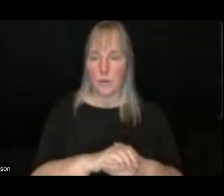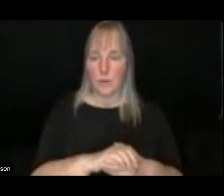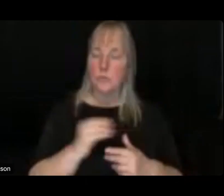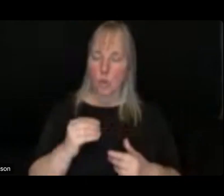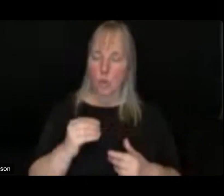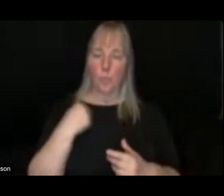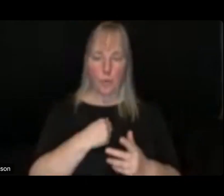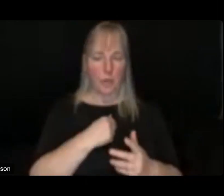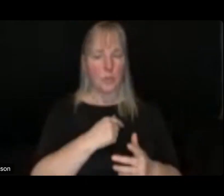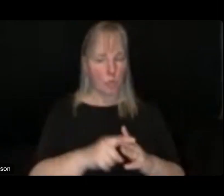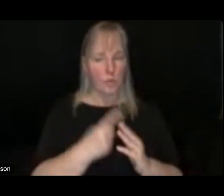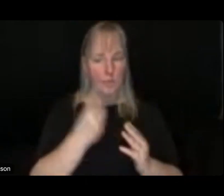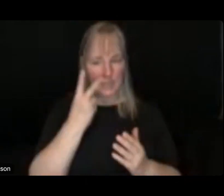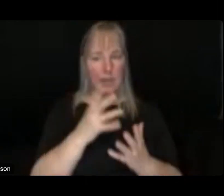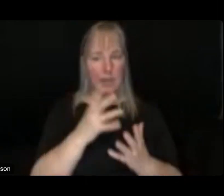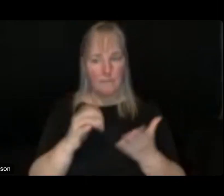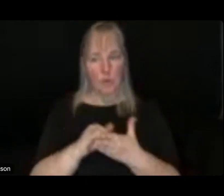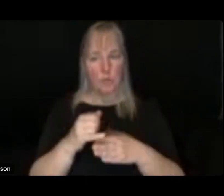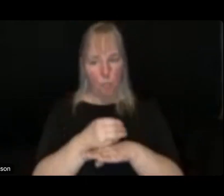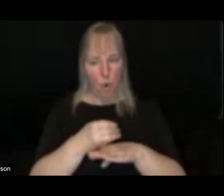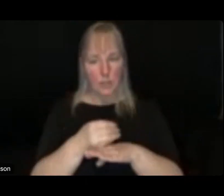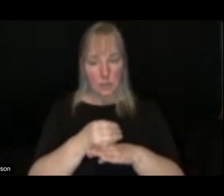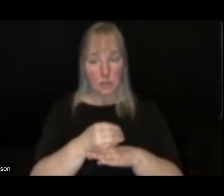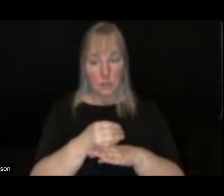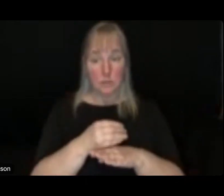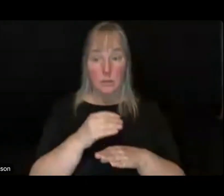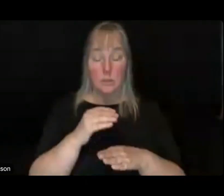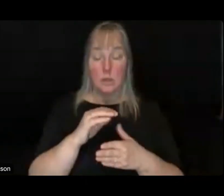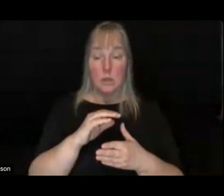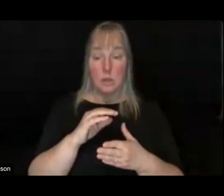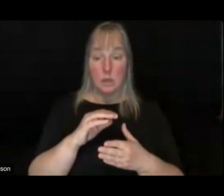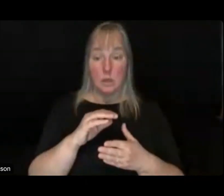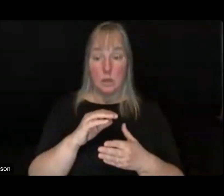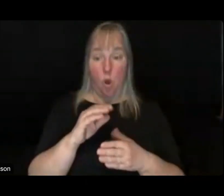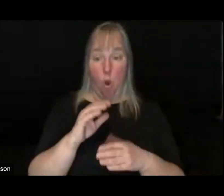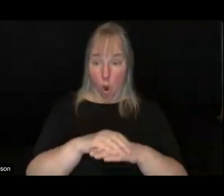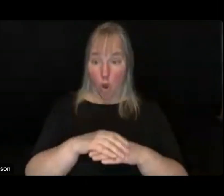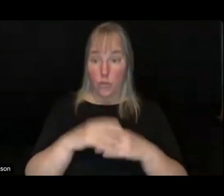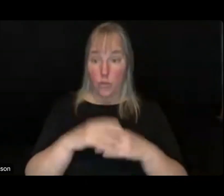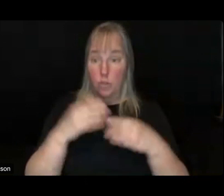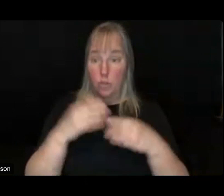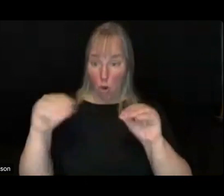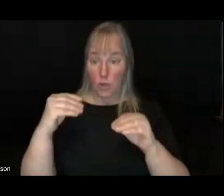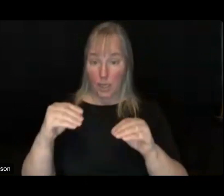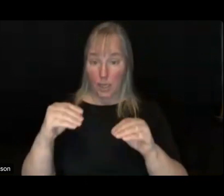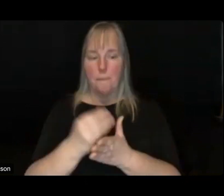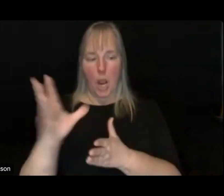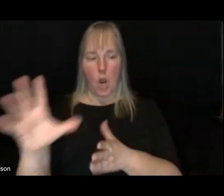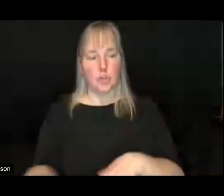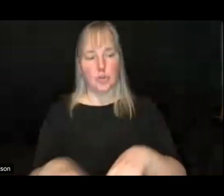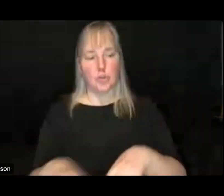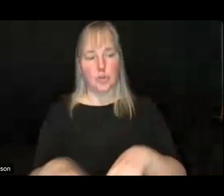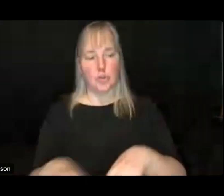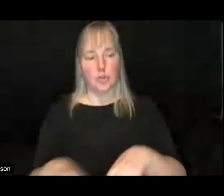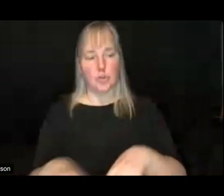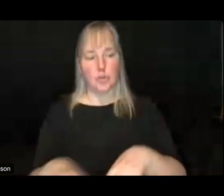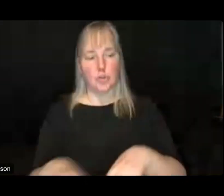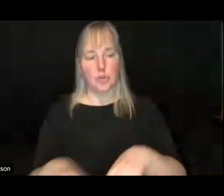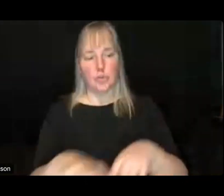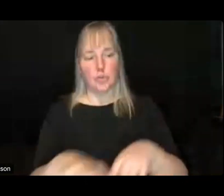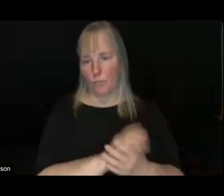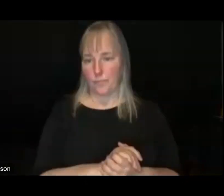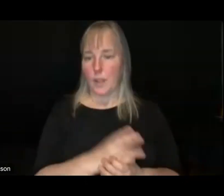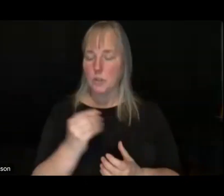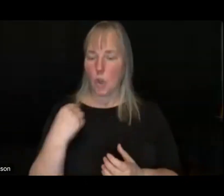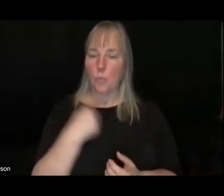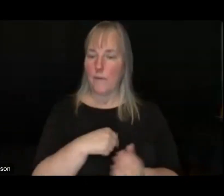see a lot of those mortgages actually come on market, and they're assuming loans like right now. So just because we find out just